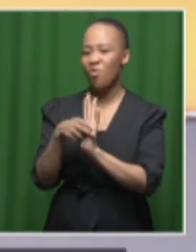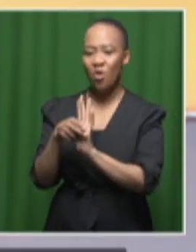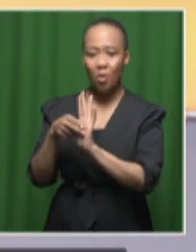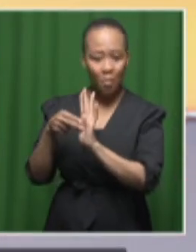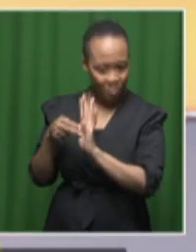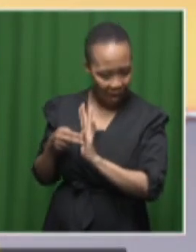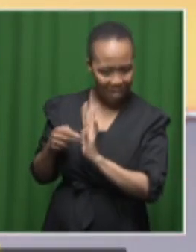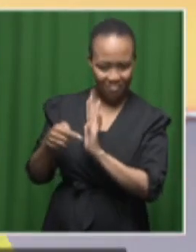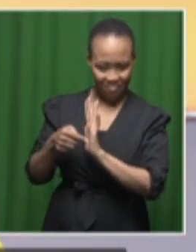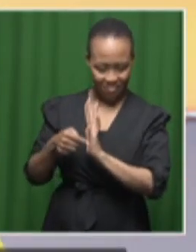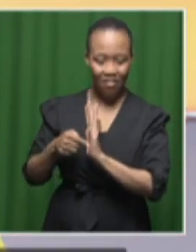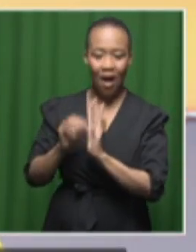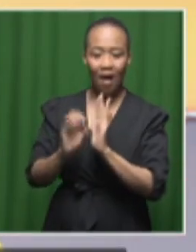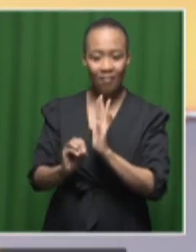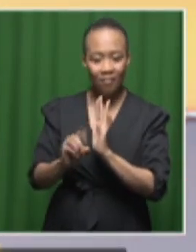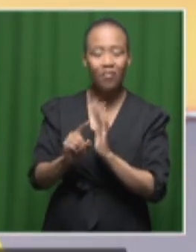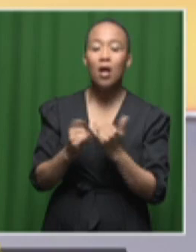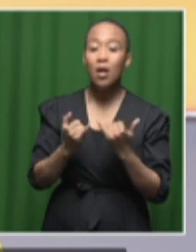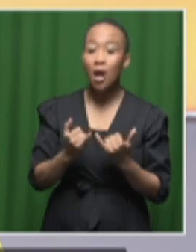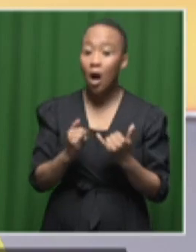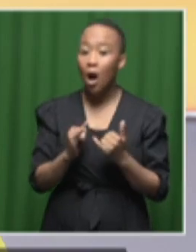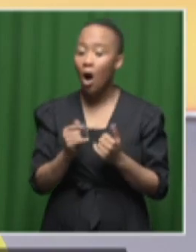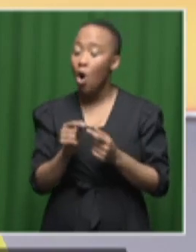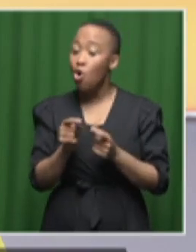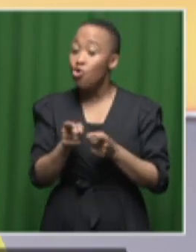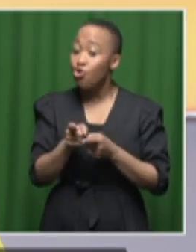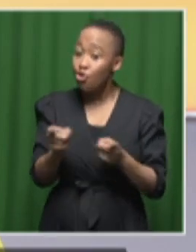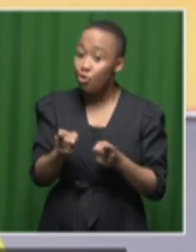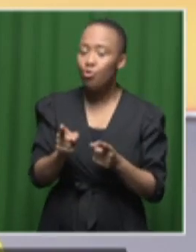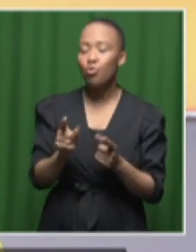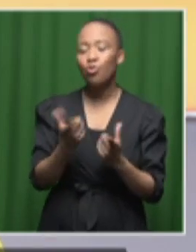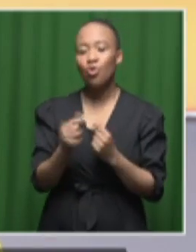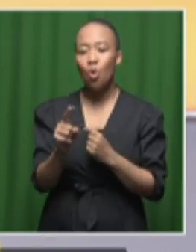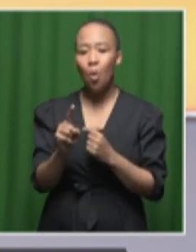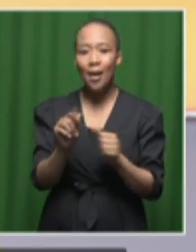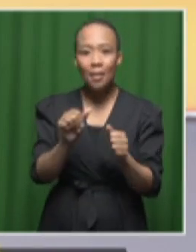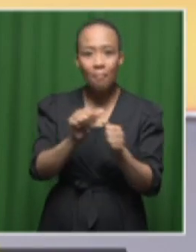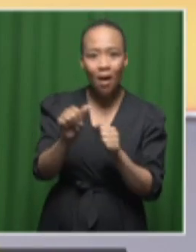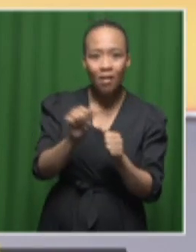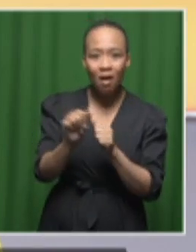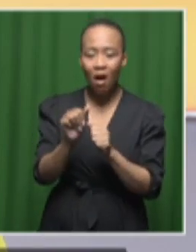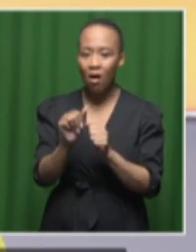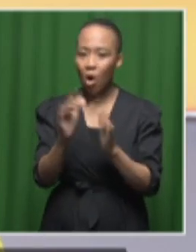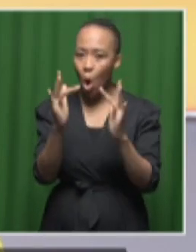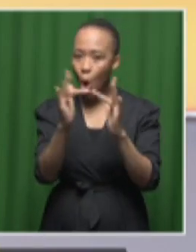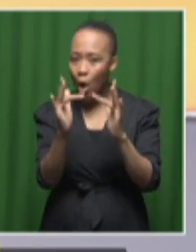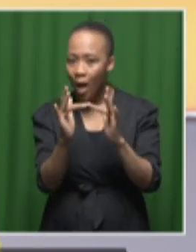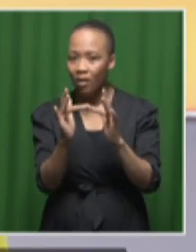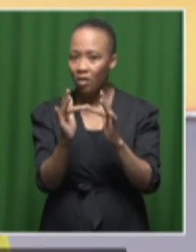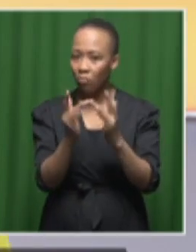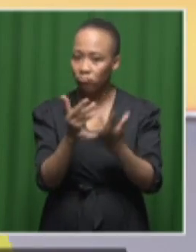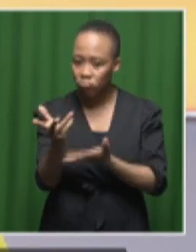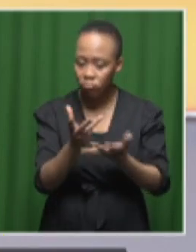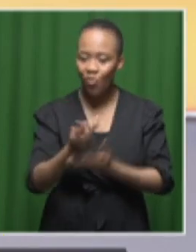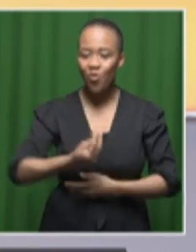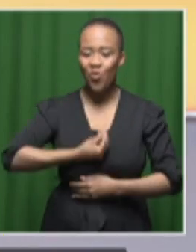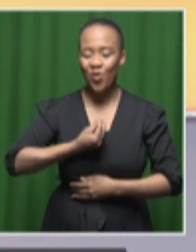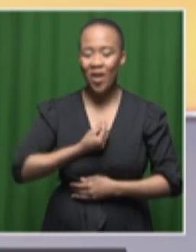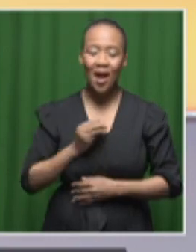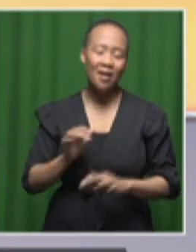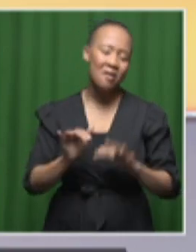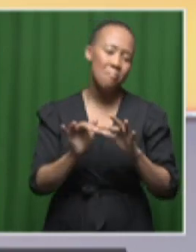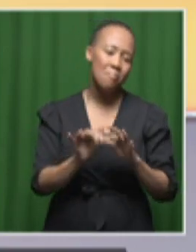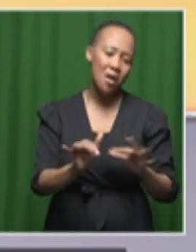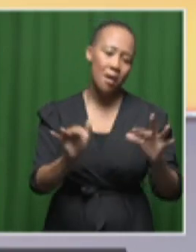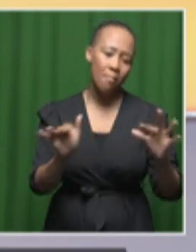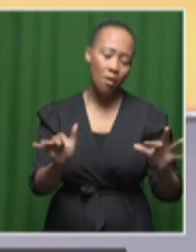what do these insights mean for you and your brands, and how do you better connect and engage with young people, given how important they are